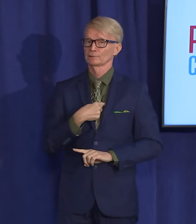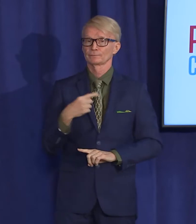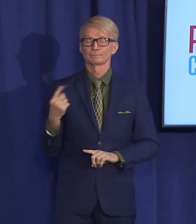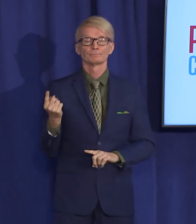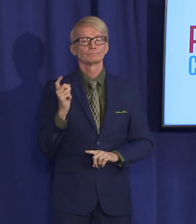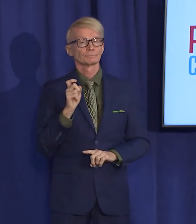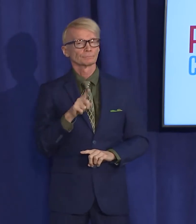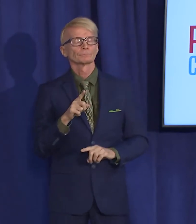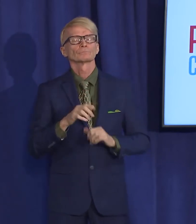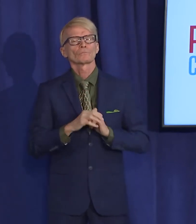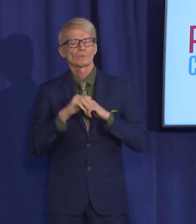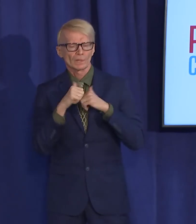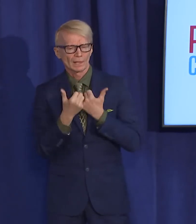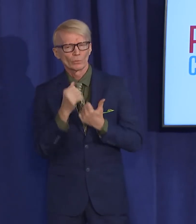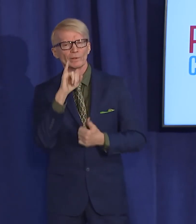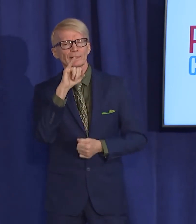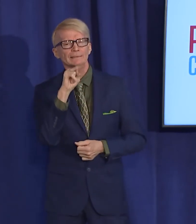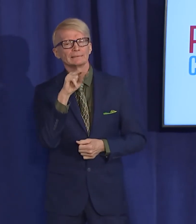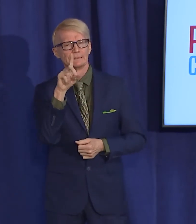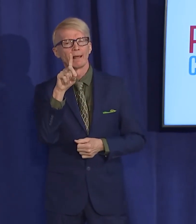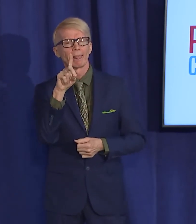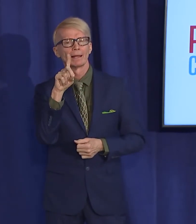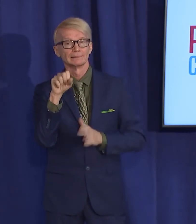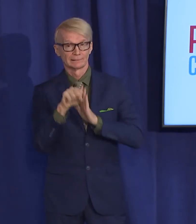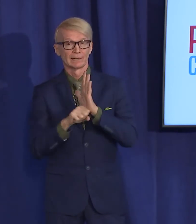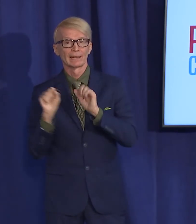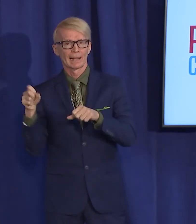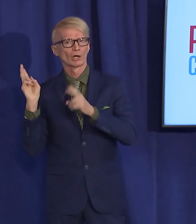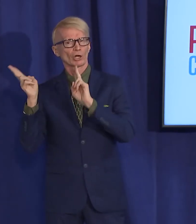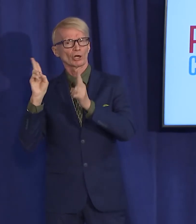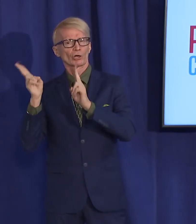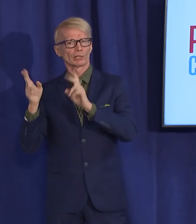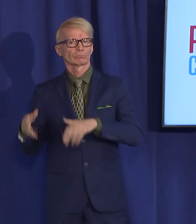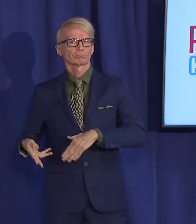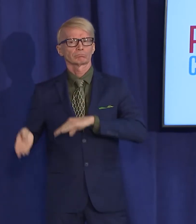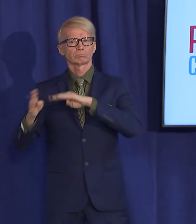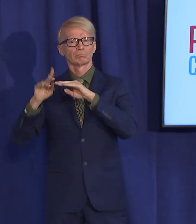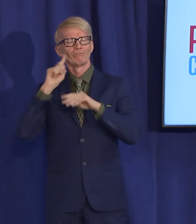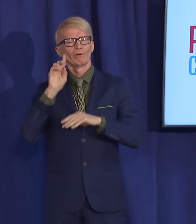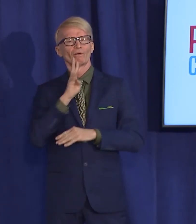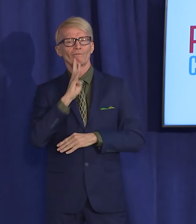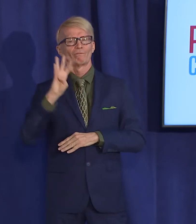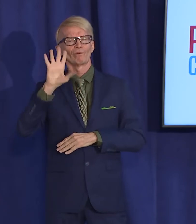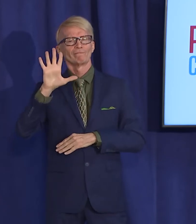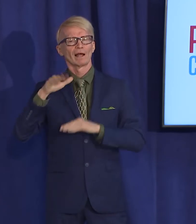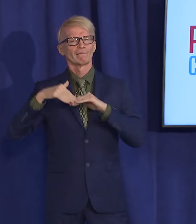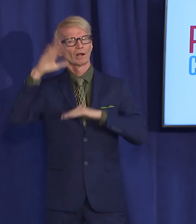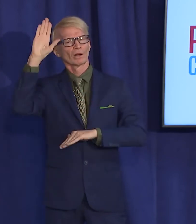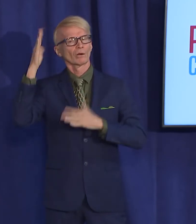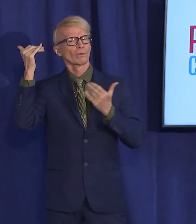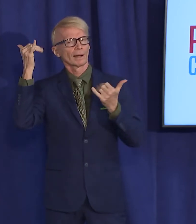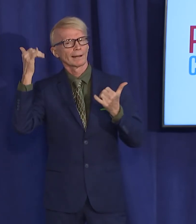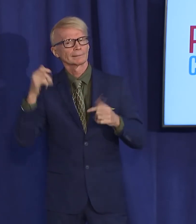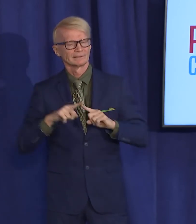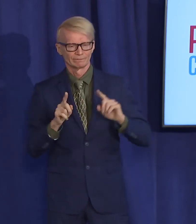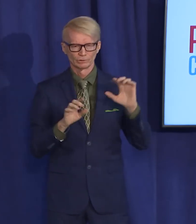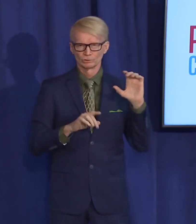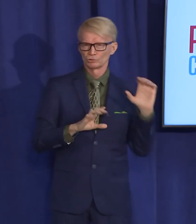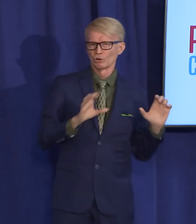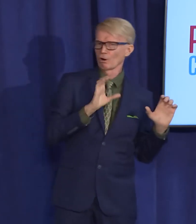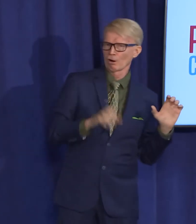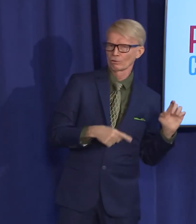Radio wants to know how Indiana is able to accelerate their distribution to those 45 and older. So there is no